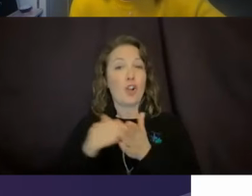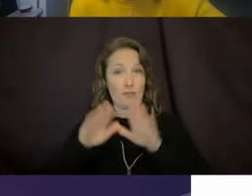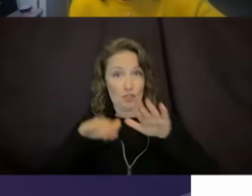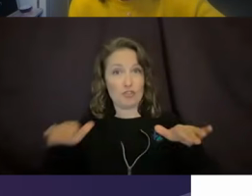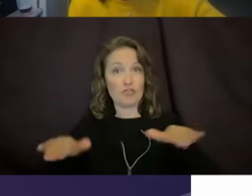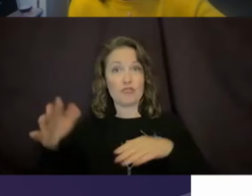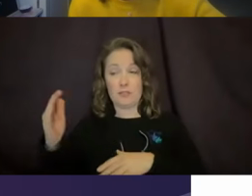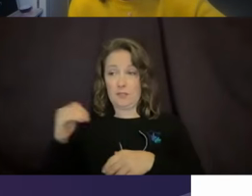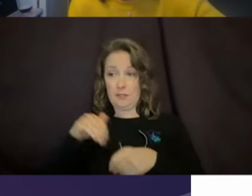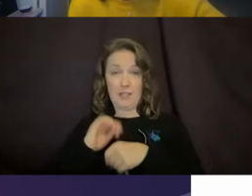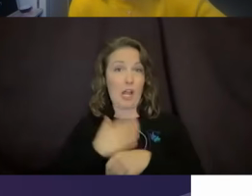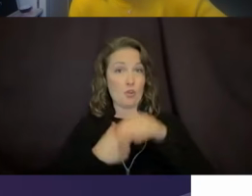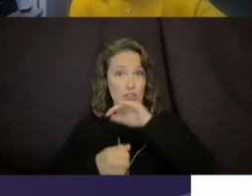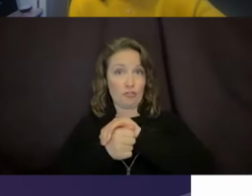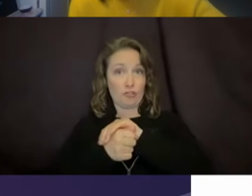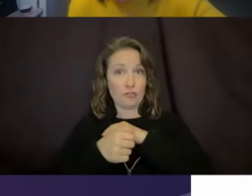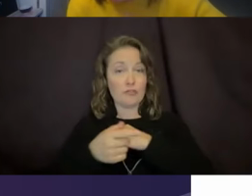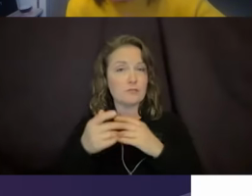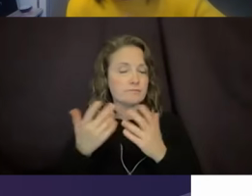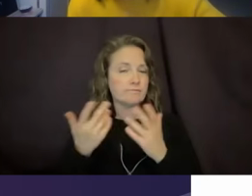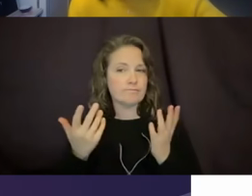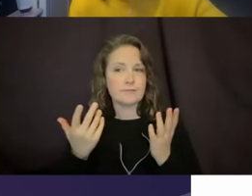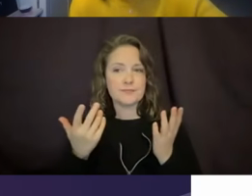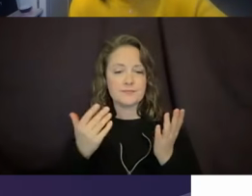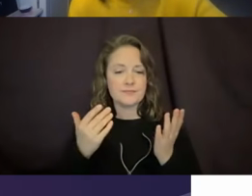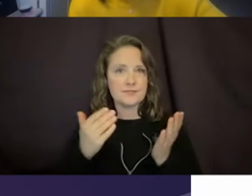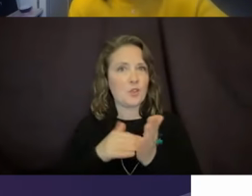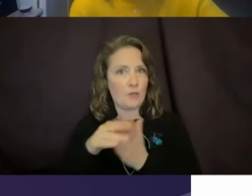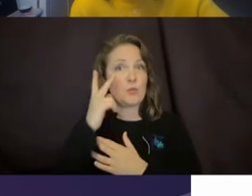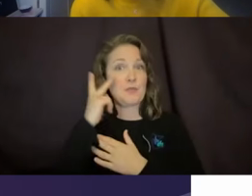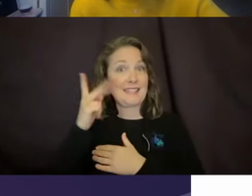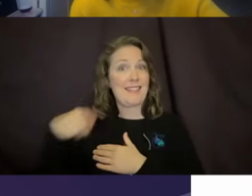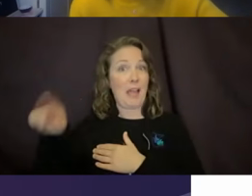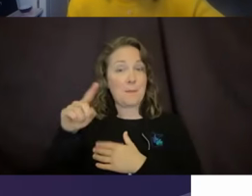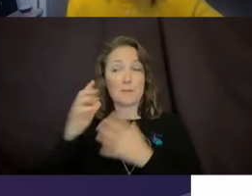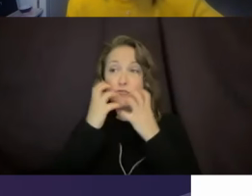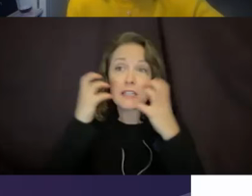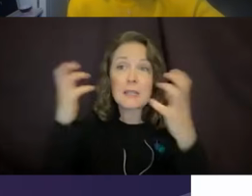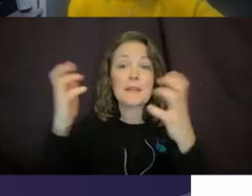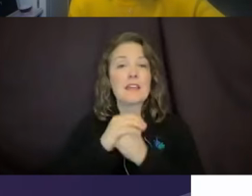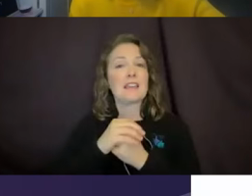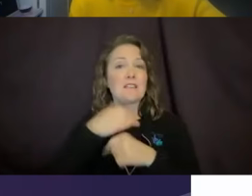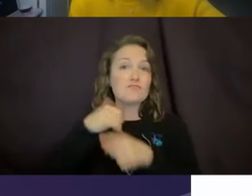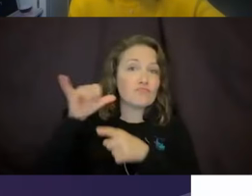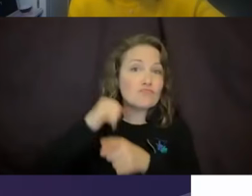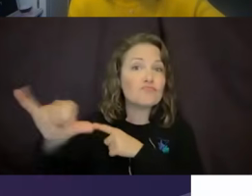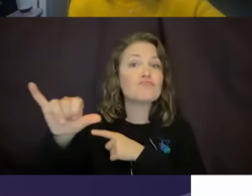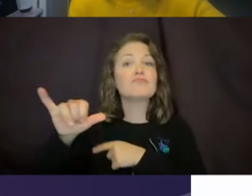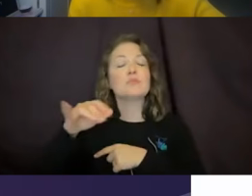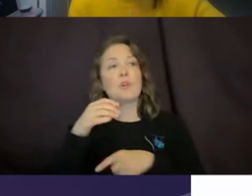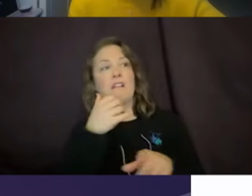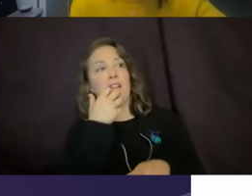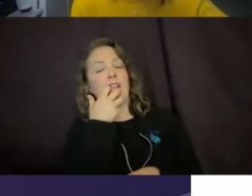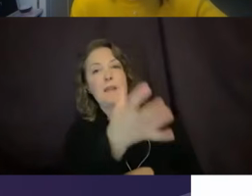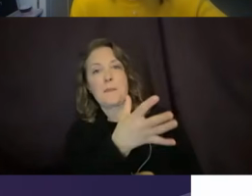their parent to maybe, you know, we'll see them screaming and cursing at the mom